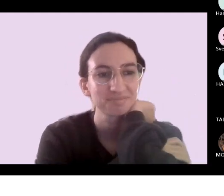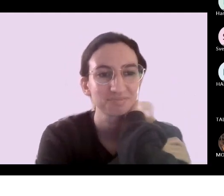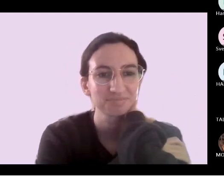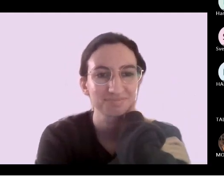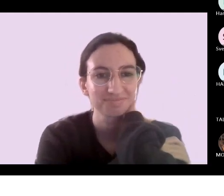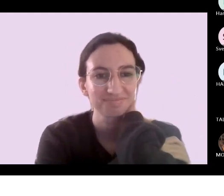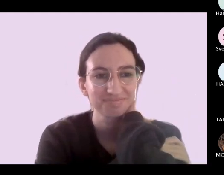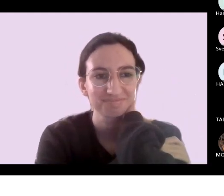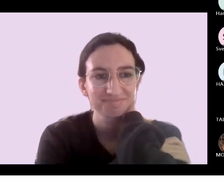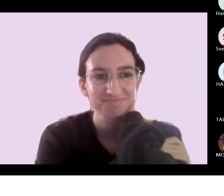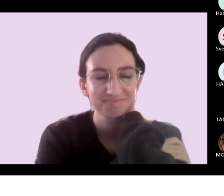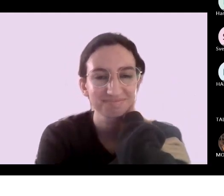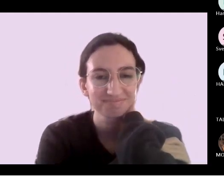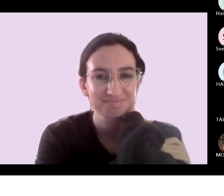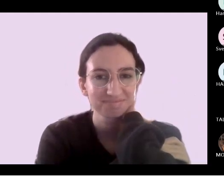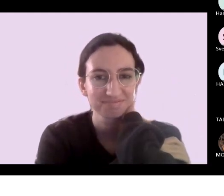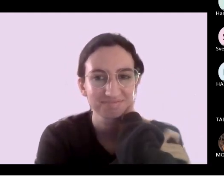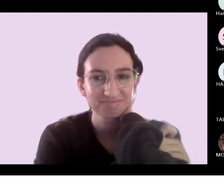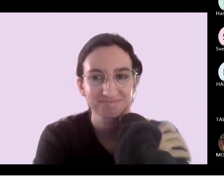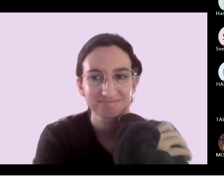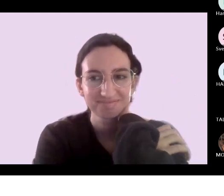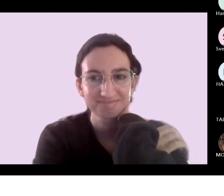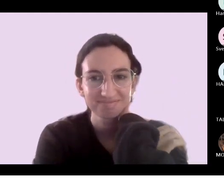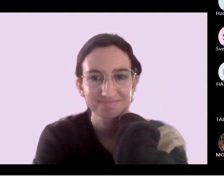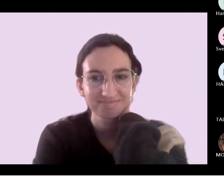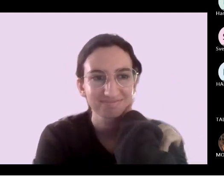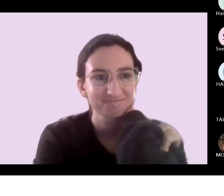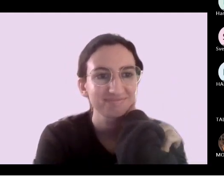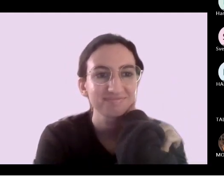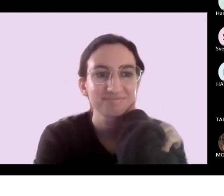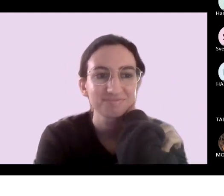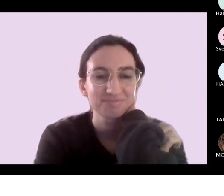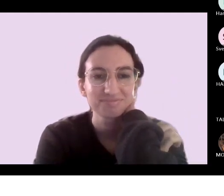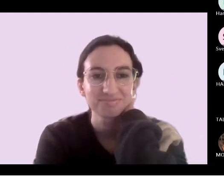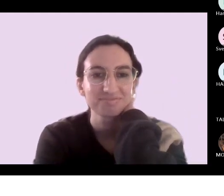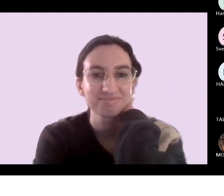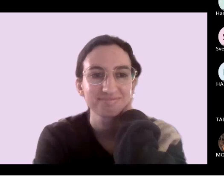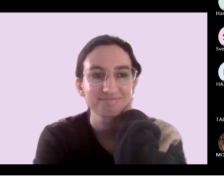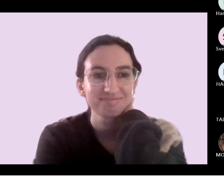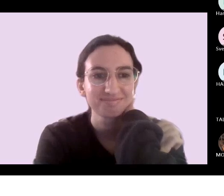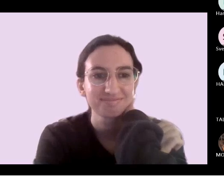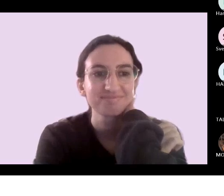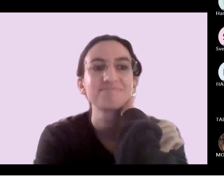physics, I thought, oh, this is really exactly what I want to do. So teachers.